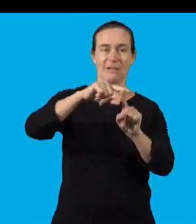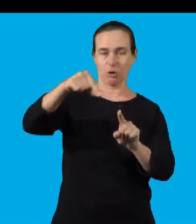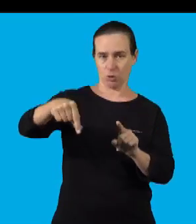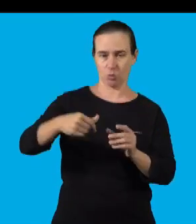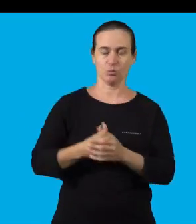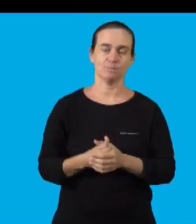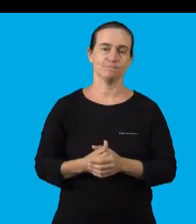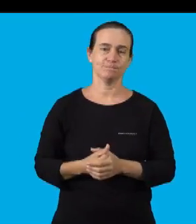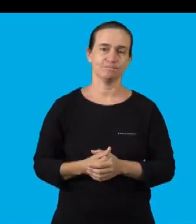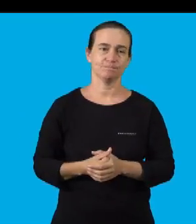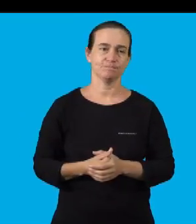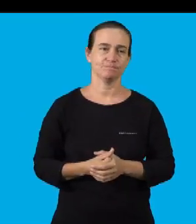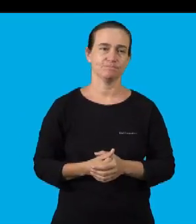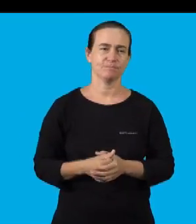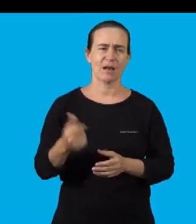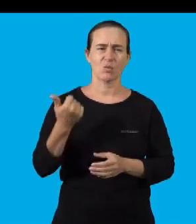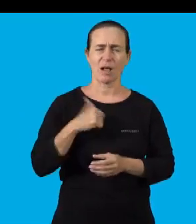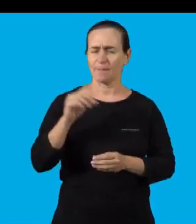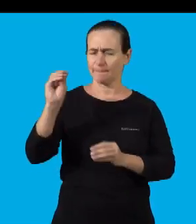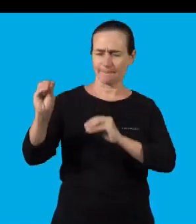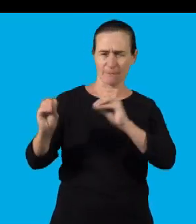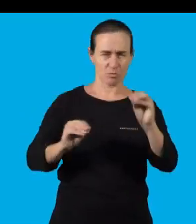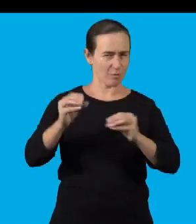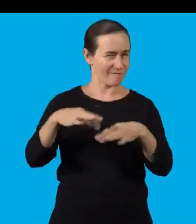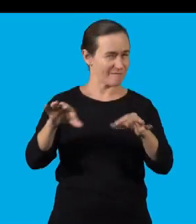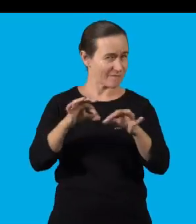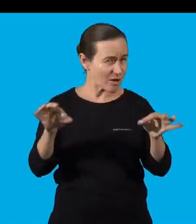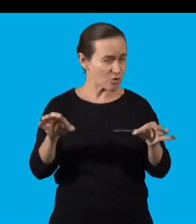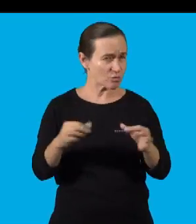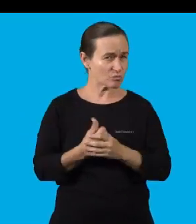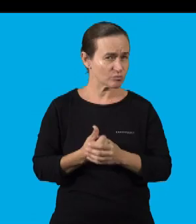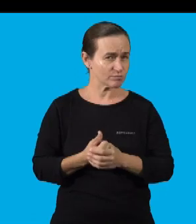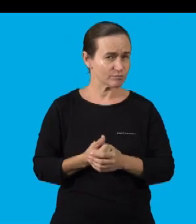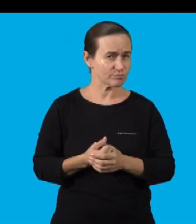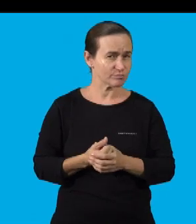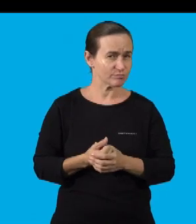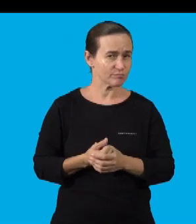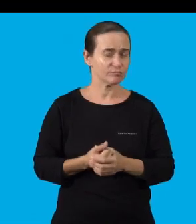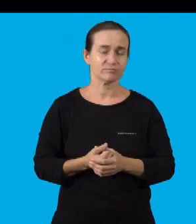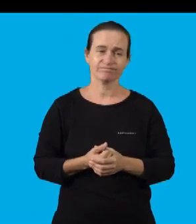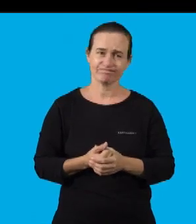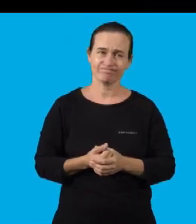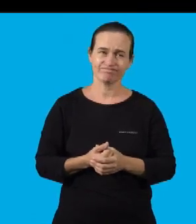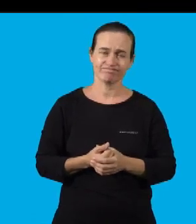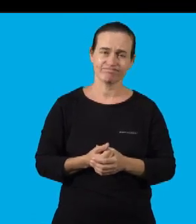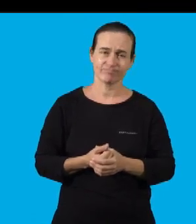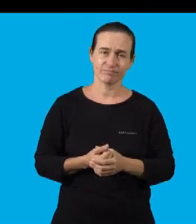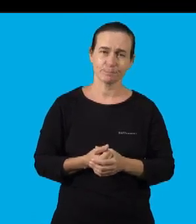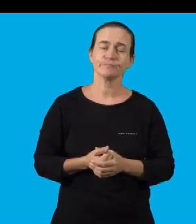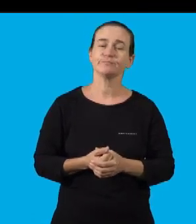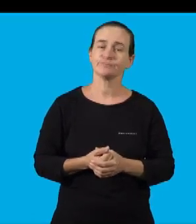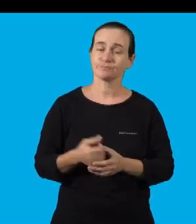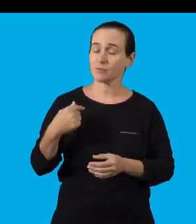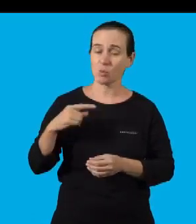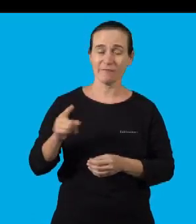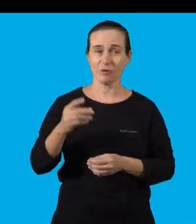and plus q. Now, what are we going to substitute for us to be able to find the missing values or the unknown